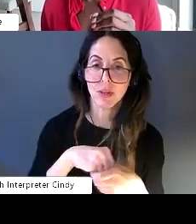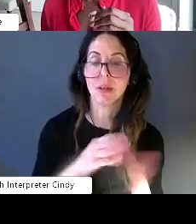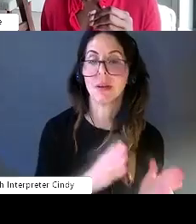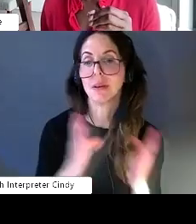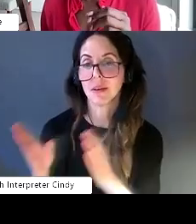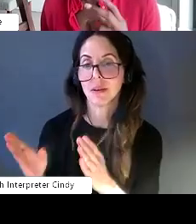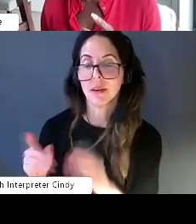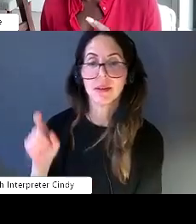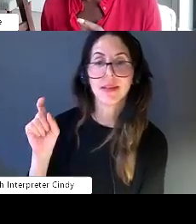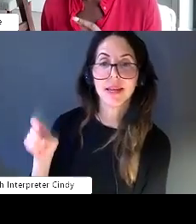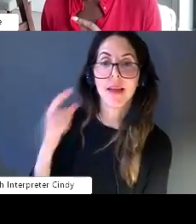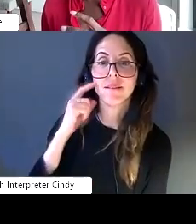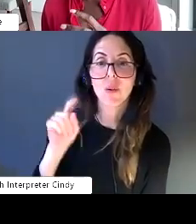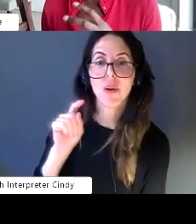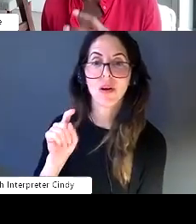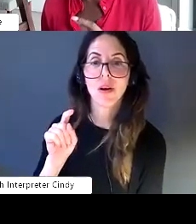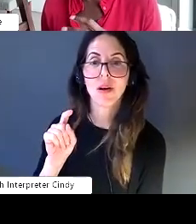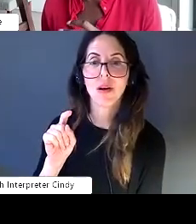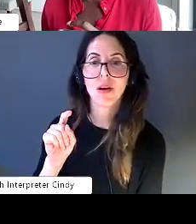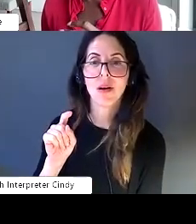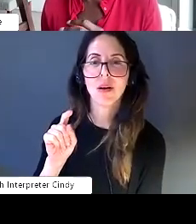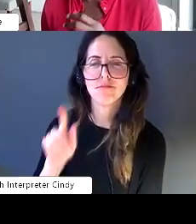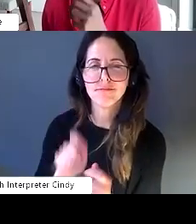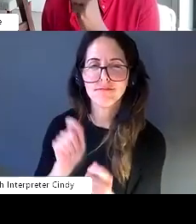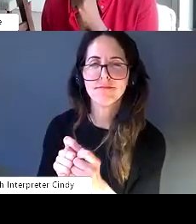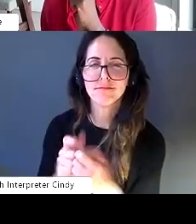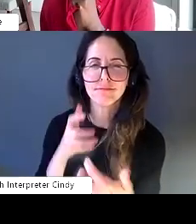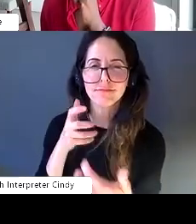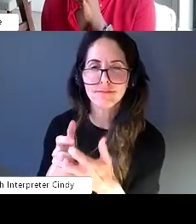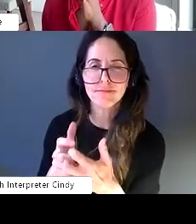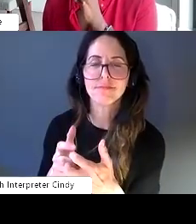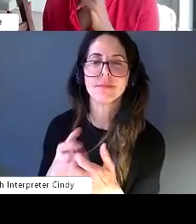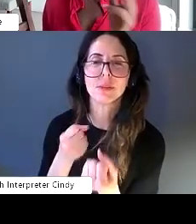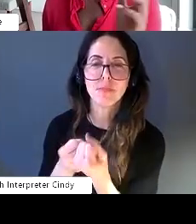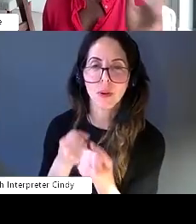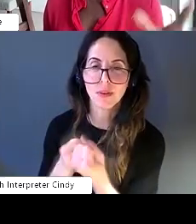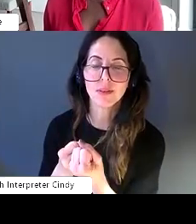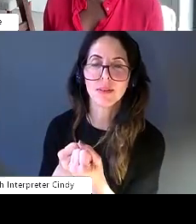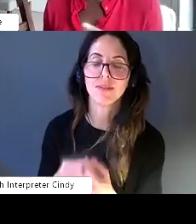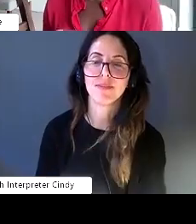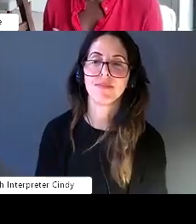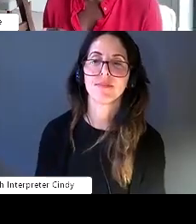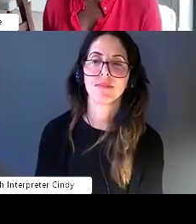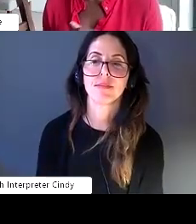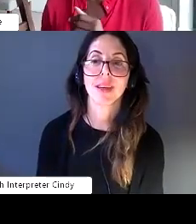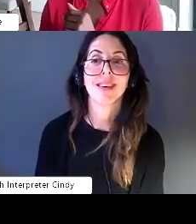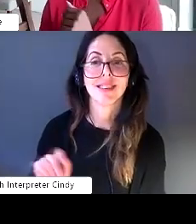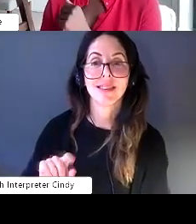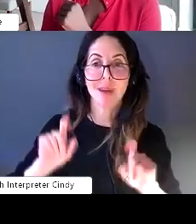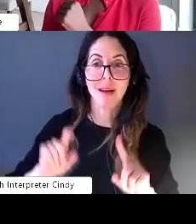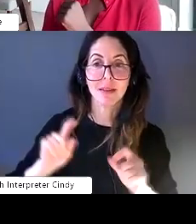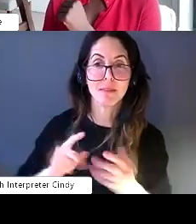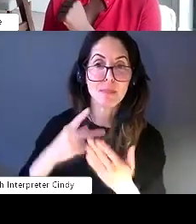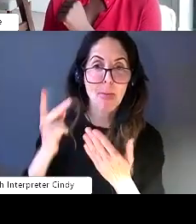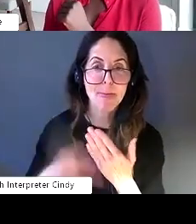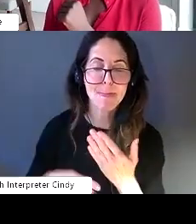for personalized, tailored support. And this pilot program really highlighted